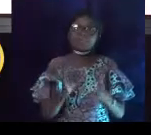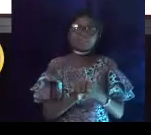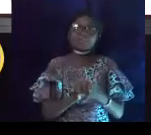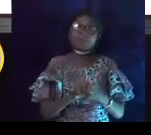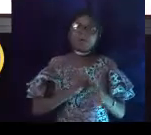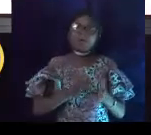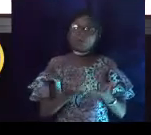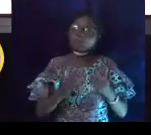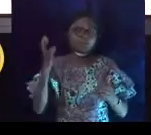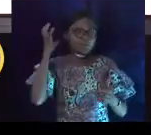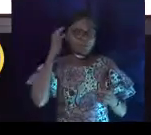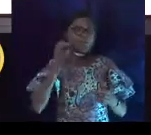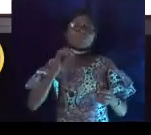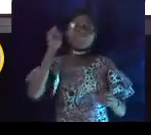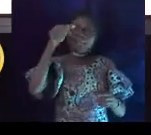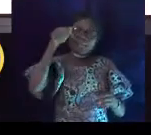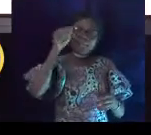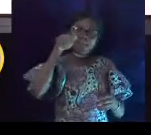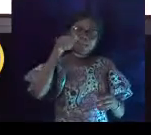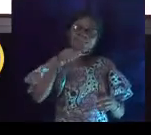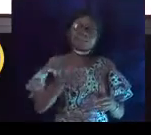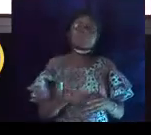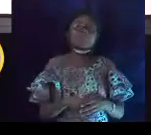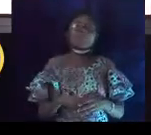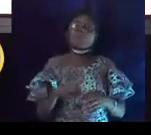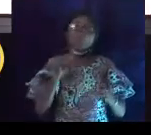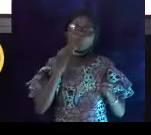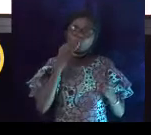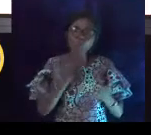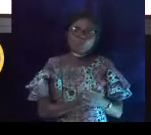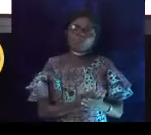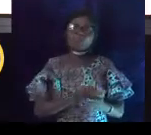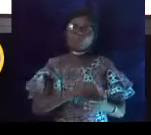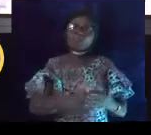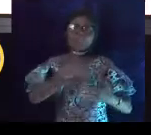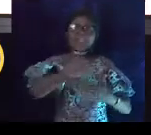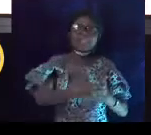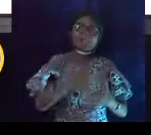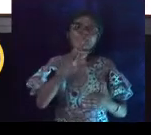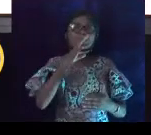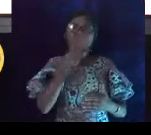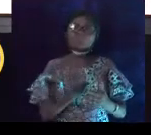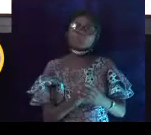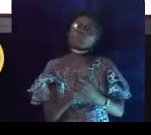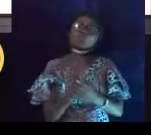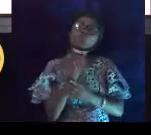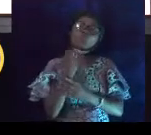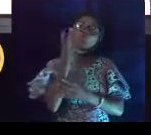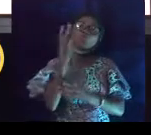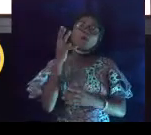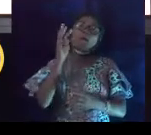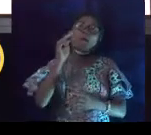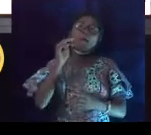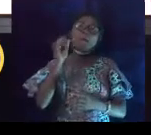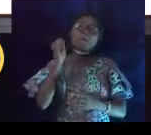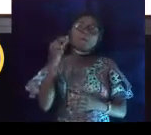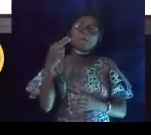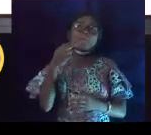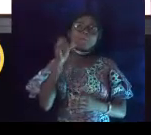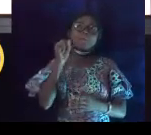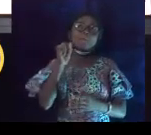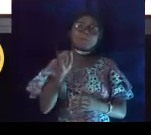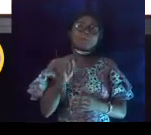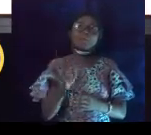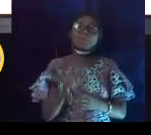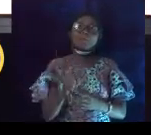you understand, pupils? I want to hear yes, Uncle Popo. Do you understand, pupils? Good. Next is